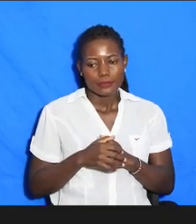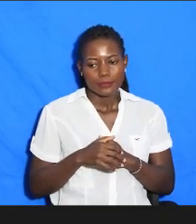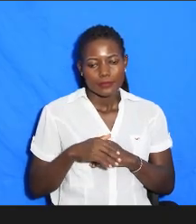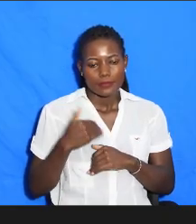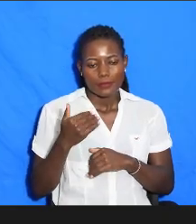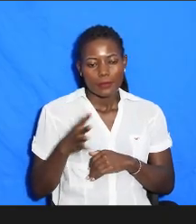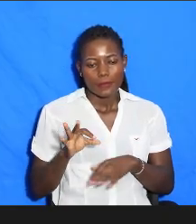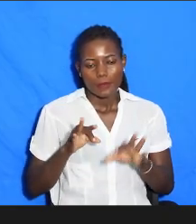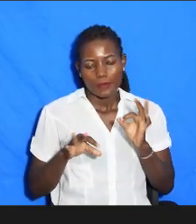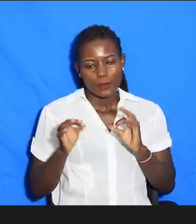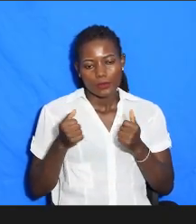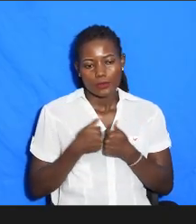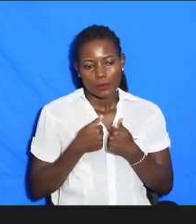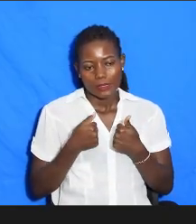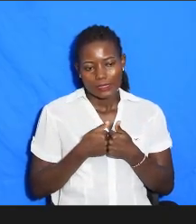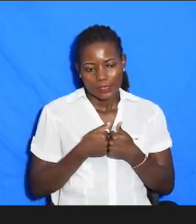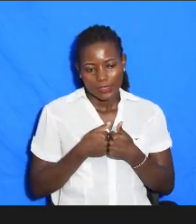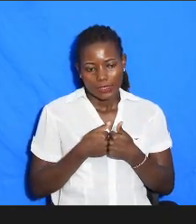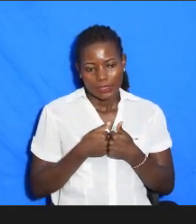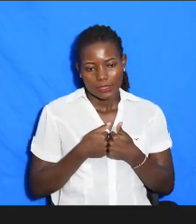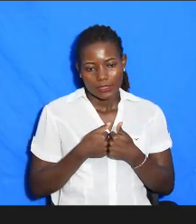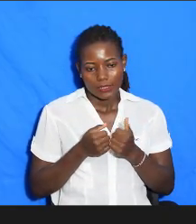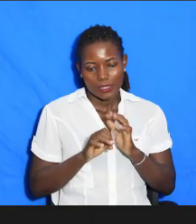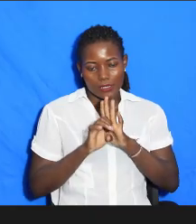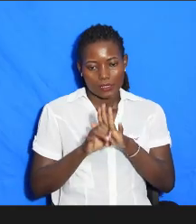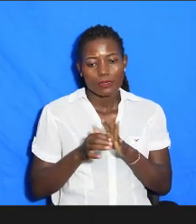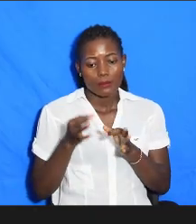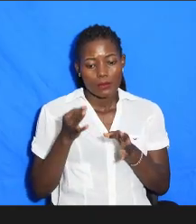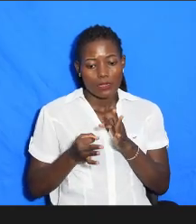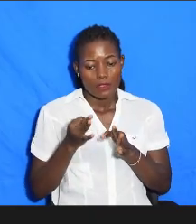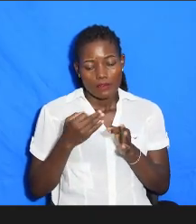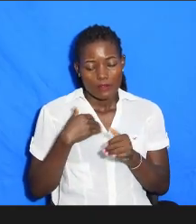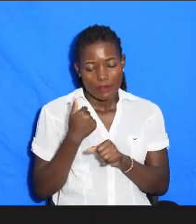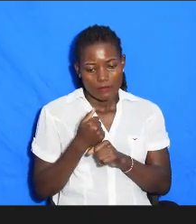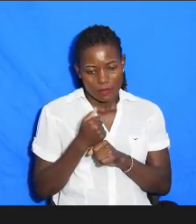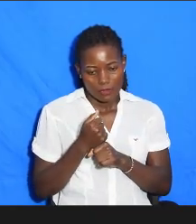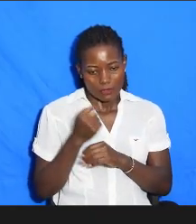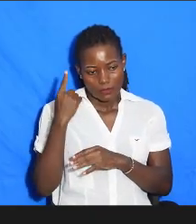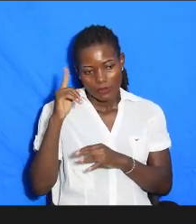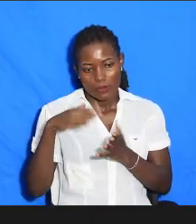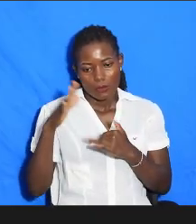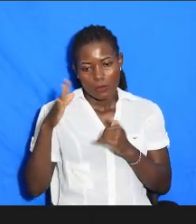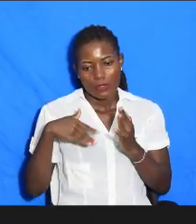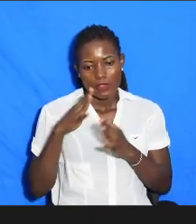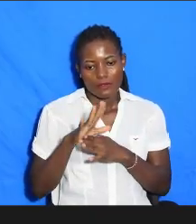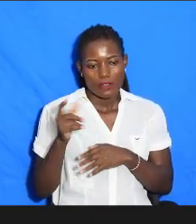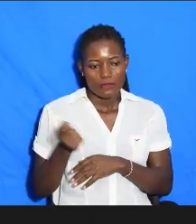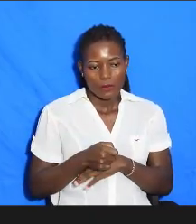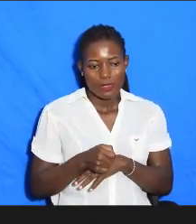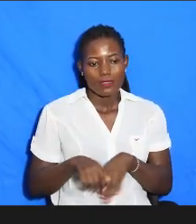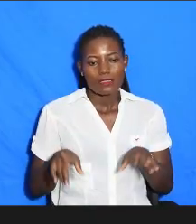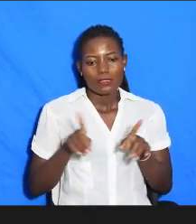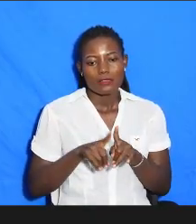normally choose races with, for example, if I've worked for more than 5 months and I know that